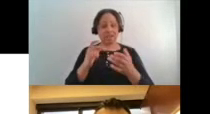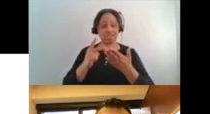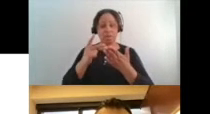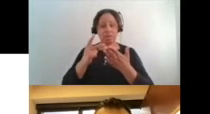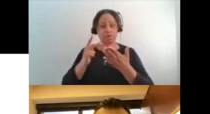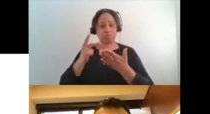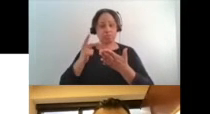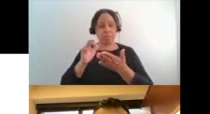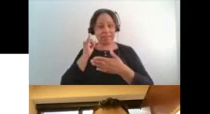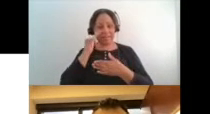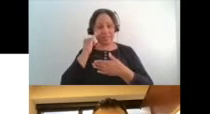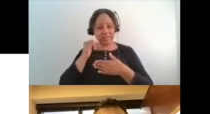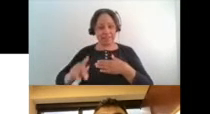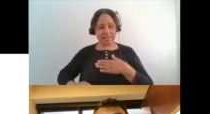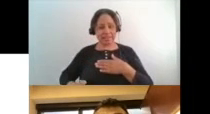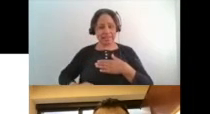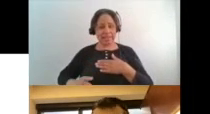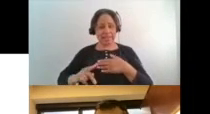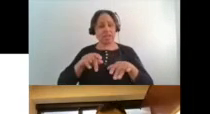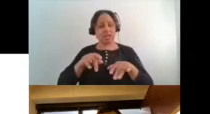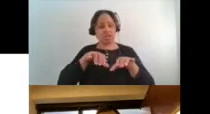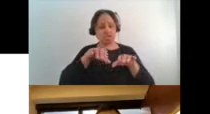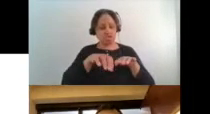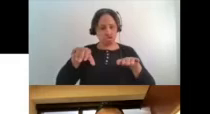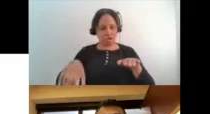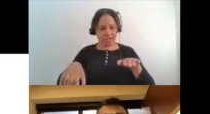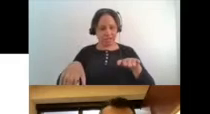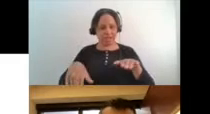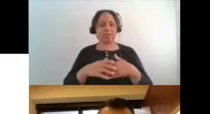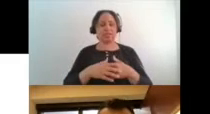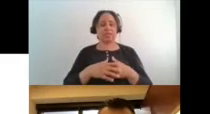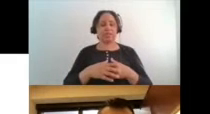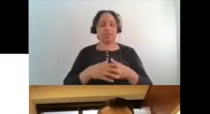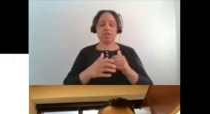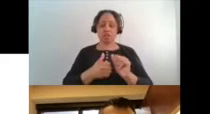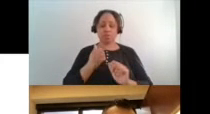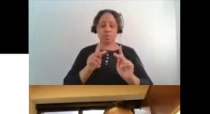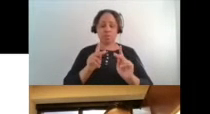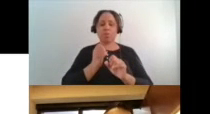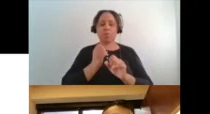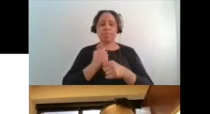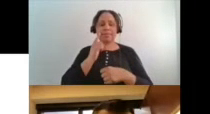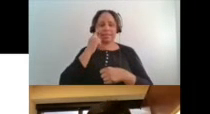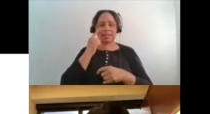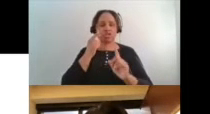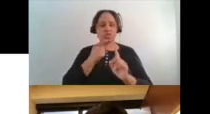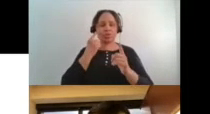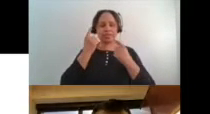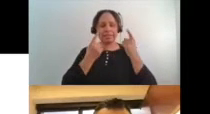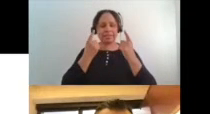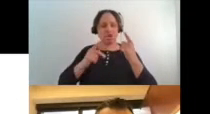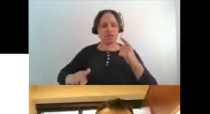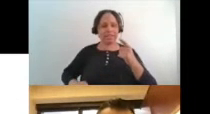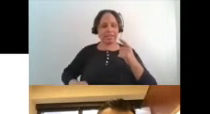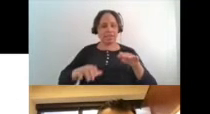patients, it really makes sense to consider kidney transplantation. Okay. So a little bit about being